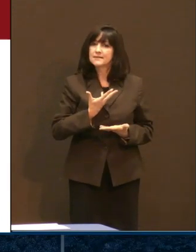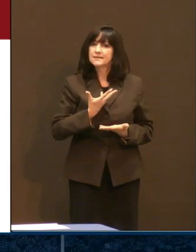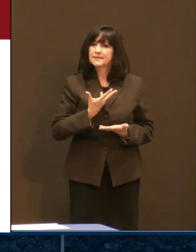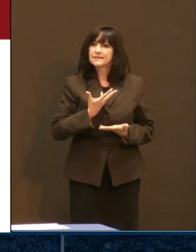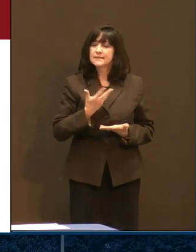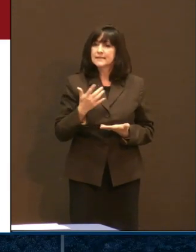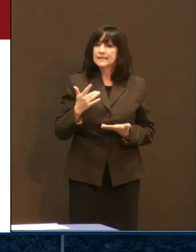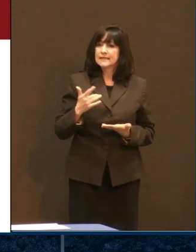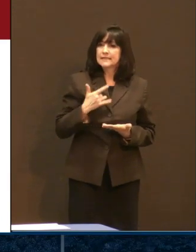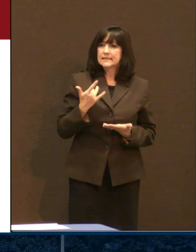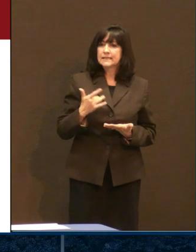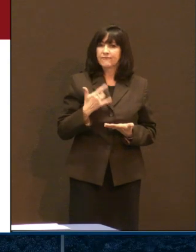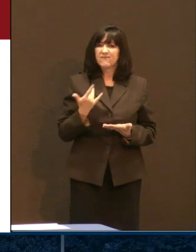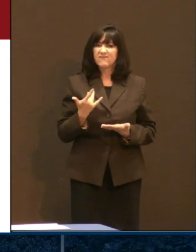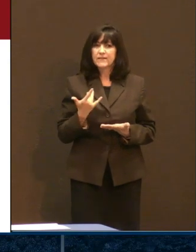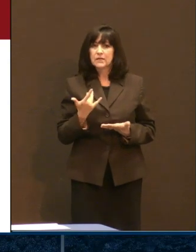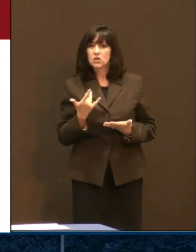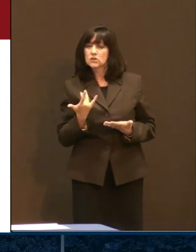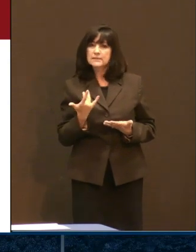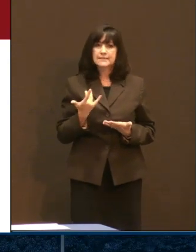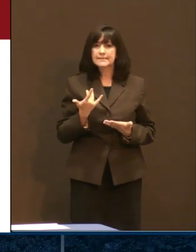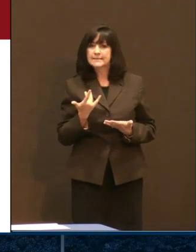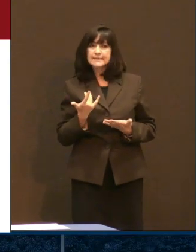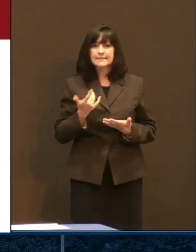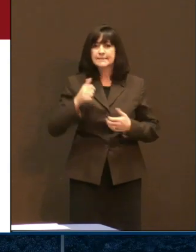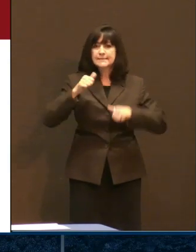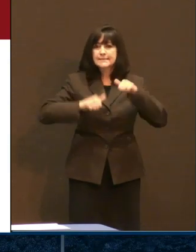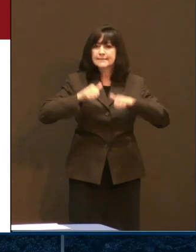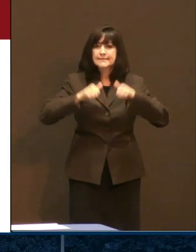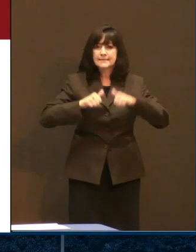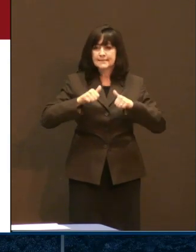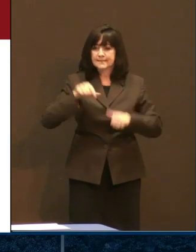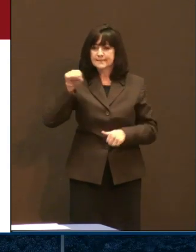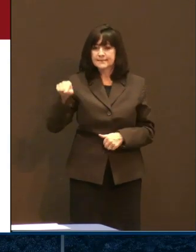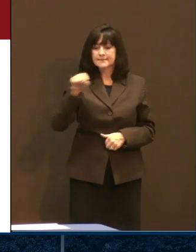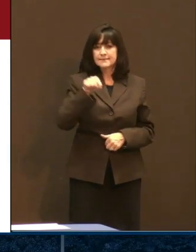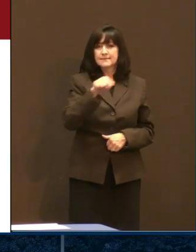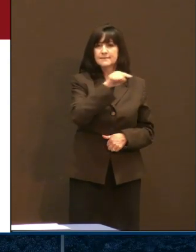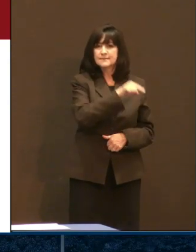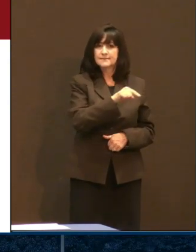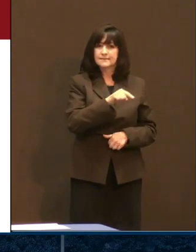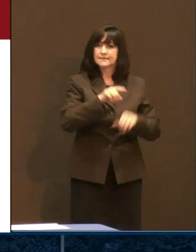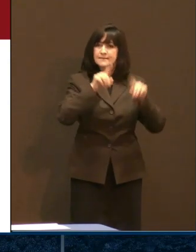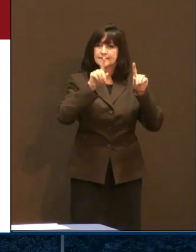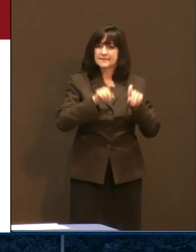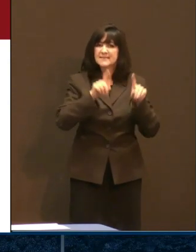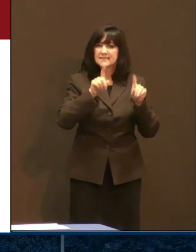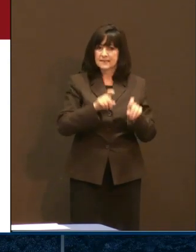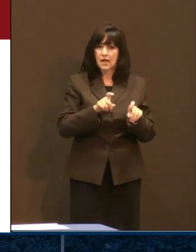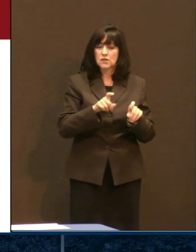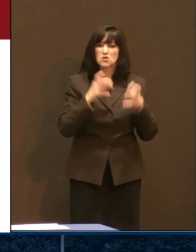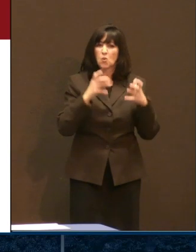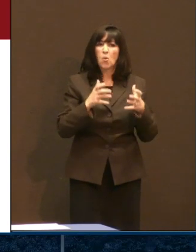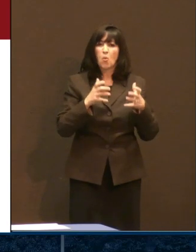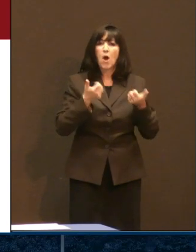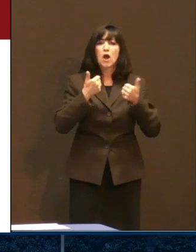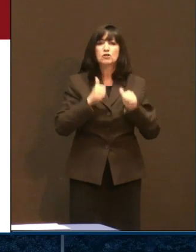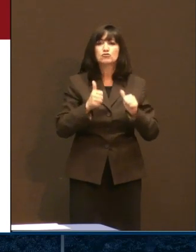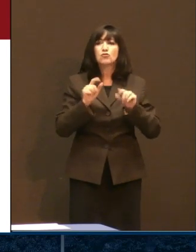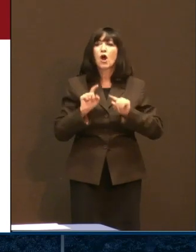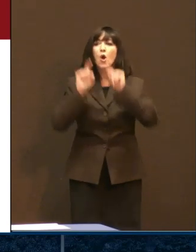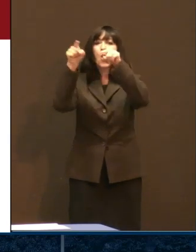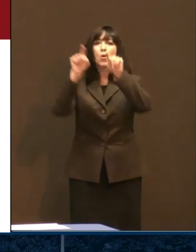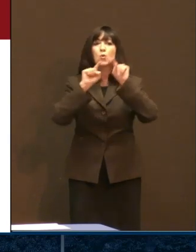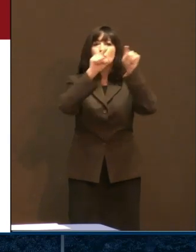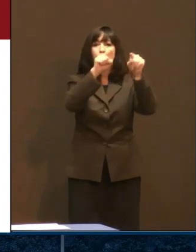those individual static sites, and so they've started to move out, as we have, to do more community testing sites that are more convenient to